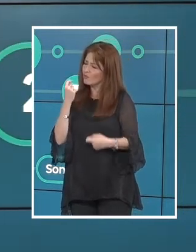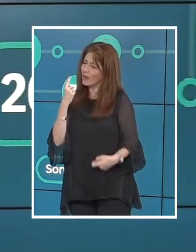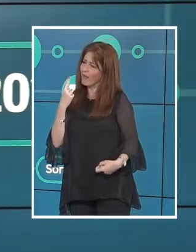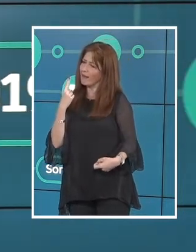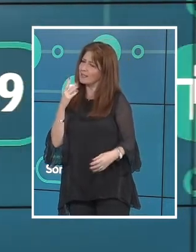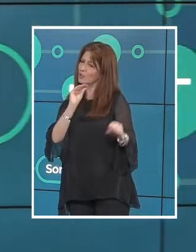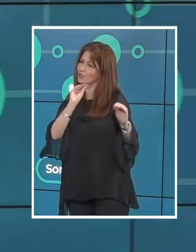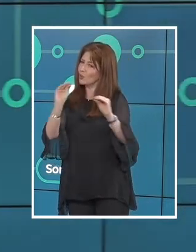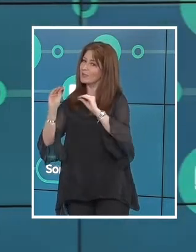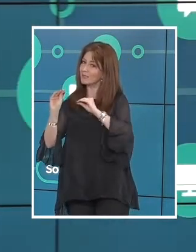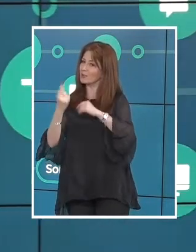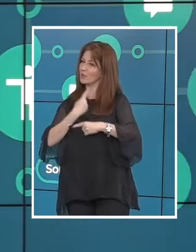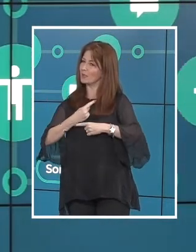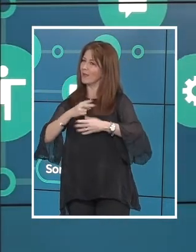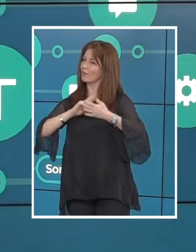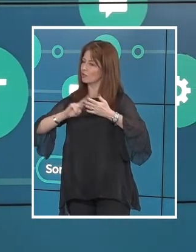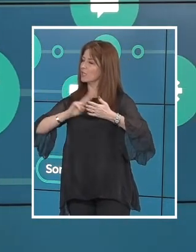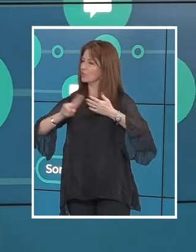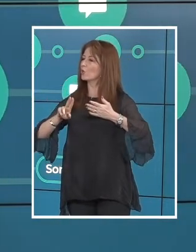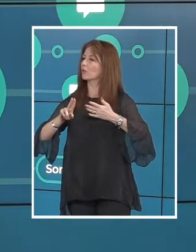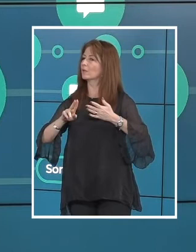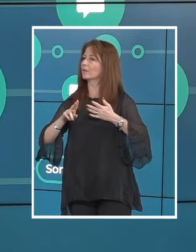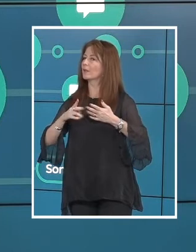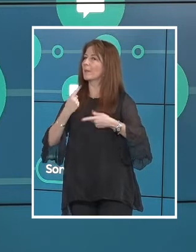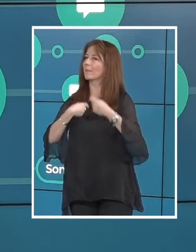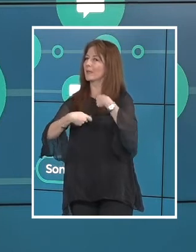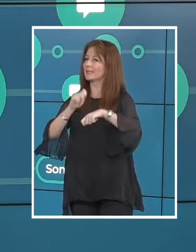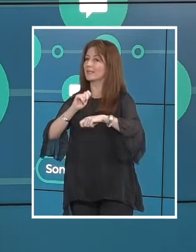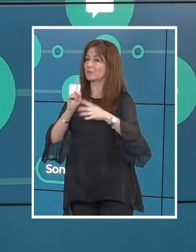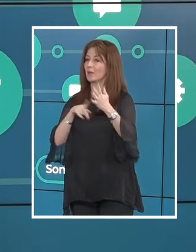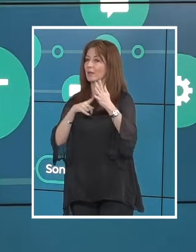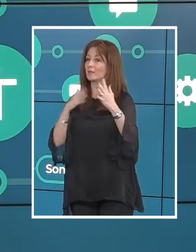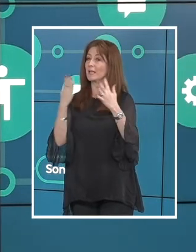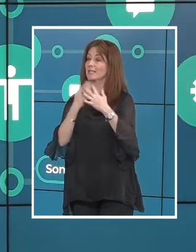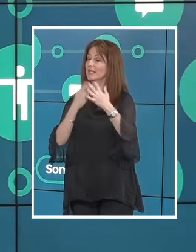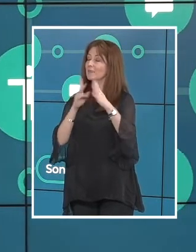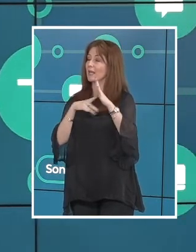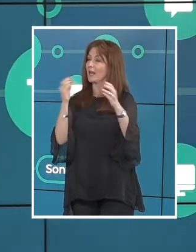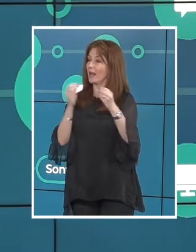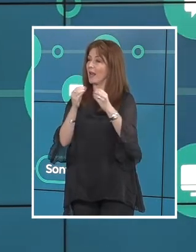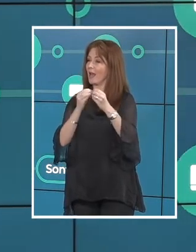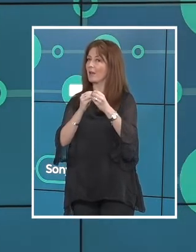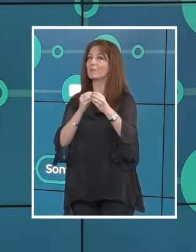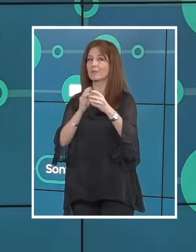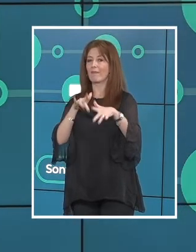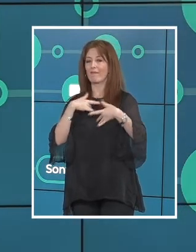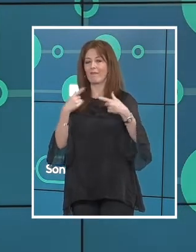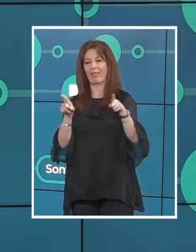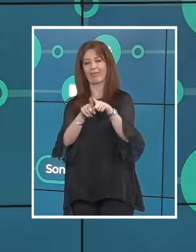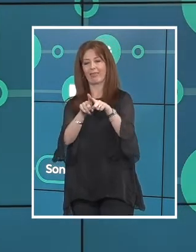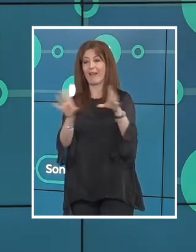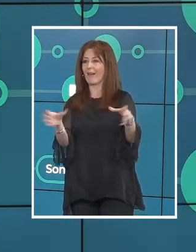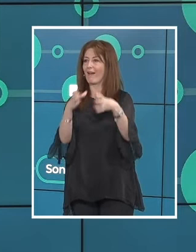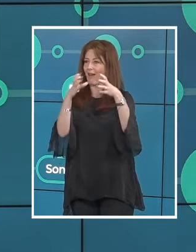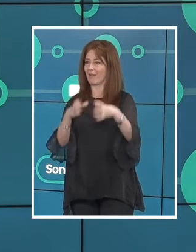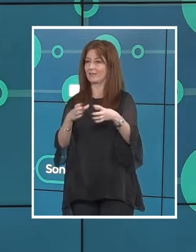in a classroom, the accessibility lab has become my classroom. And every day I have students from all over, whether